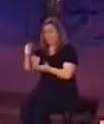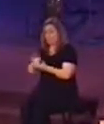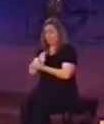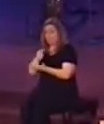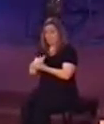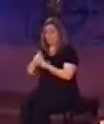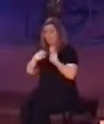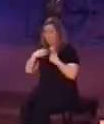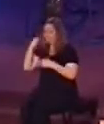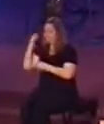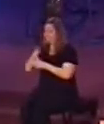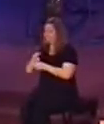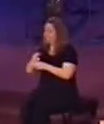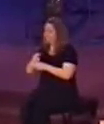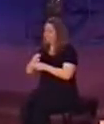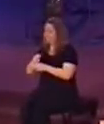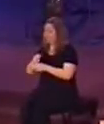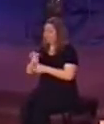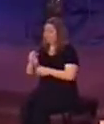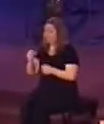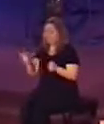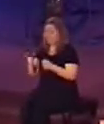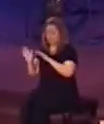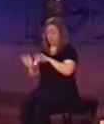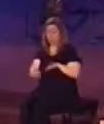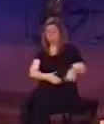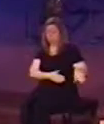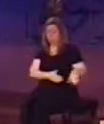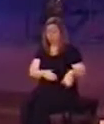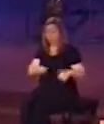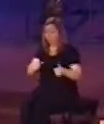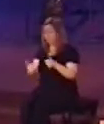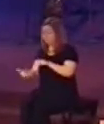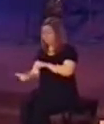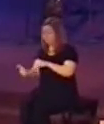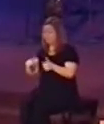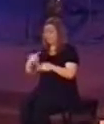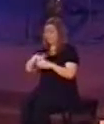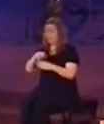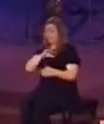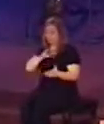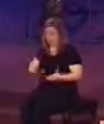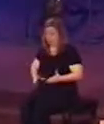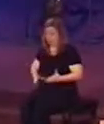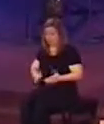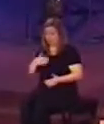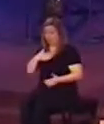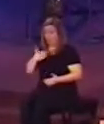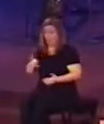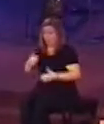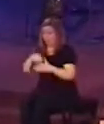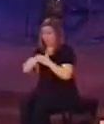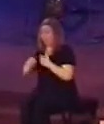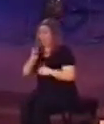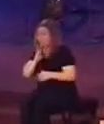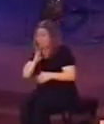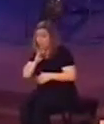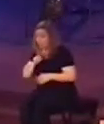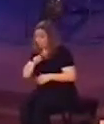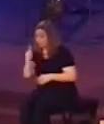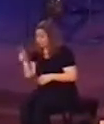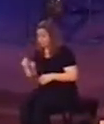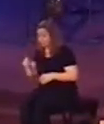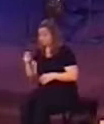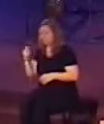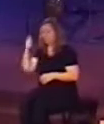faith, turning away from my sin, and being baptized into Christ? Are you willing to get into the water? And if you think of it